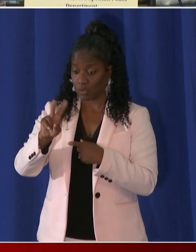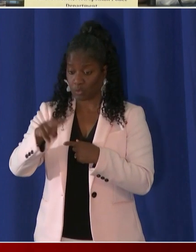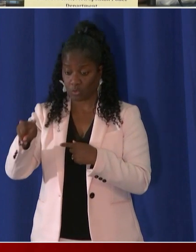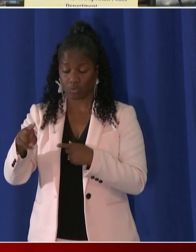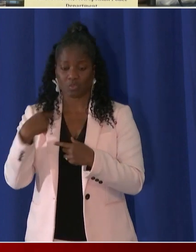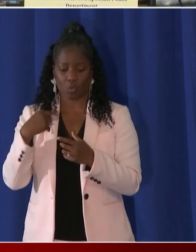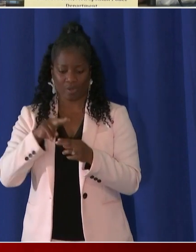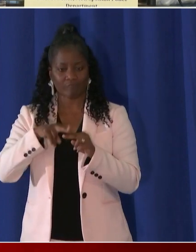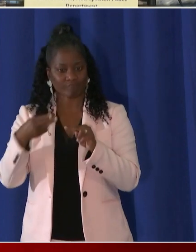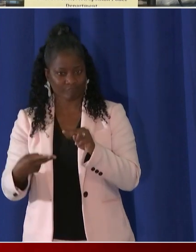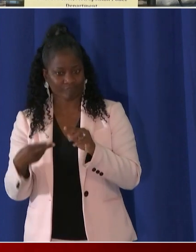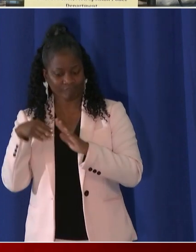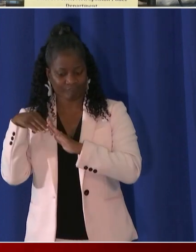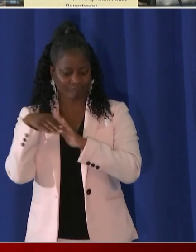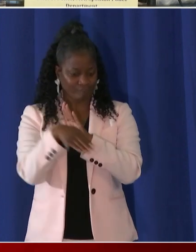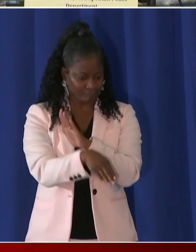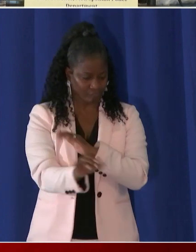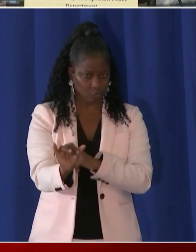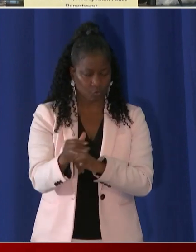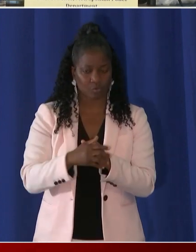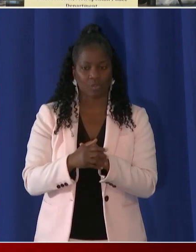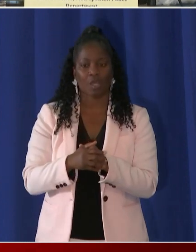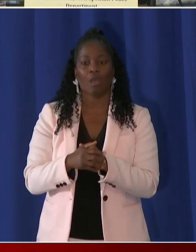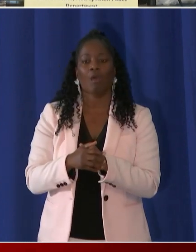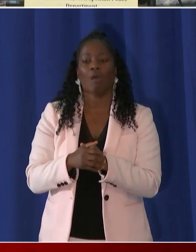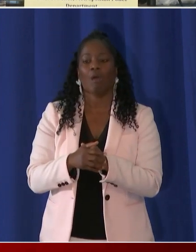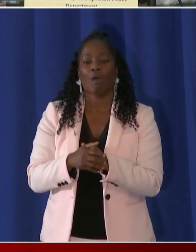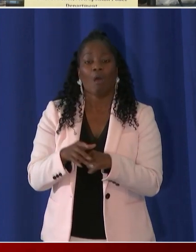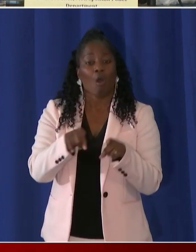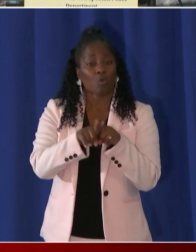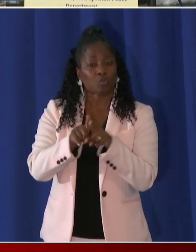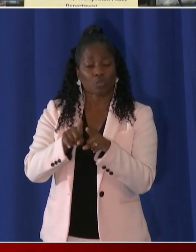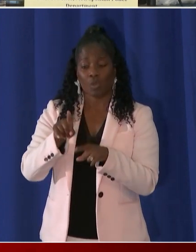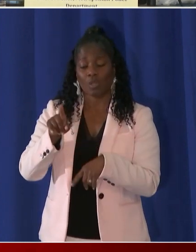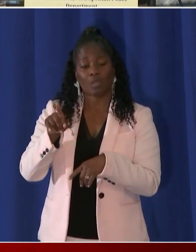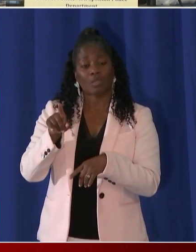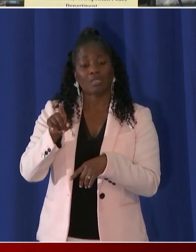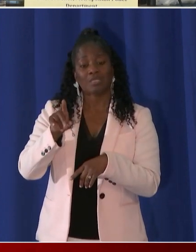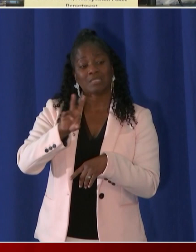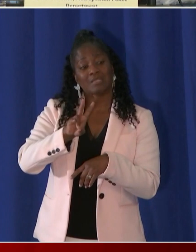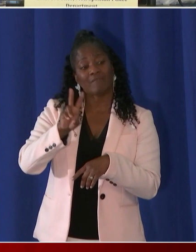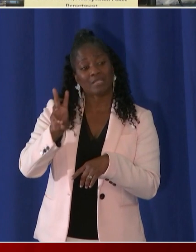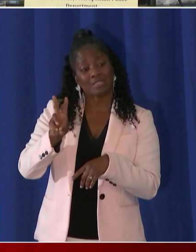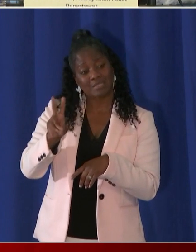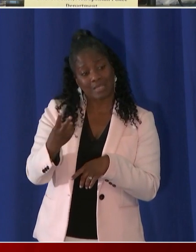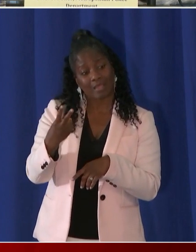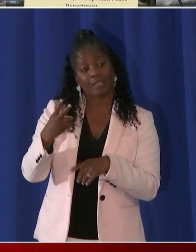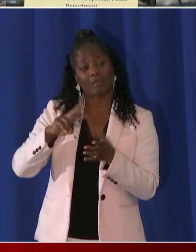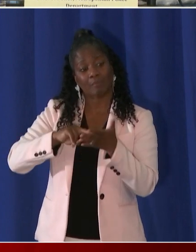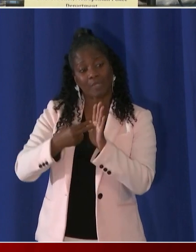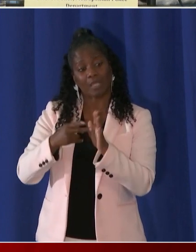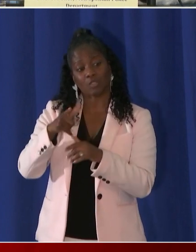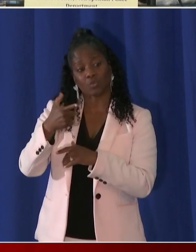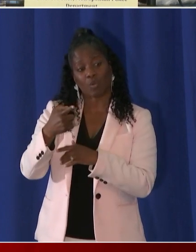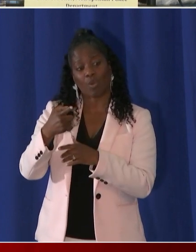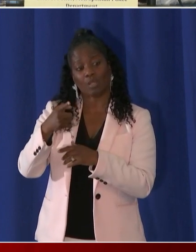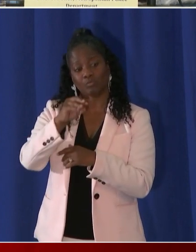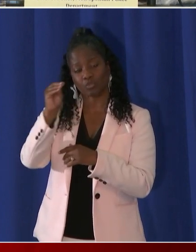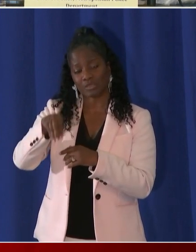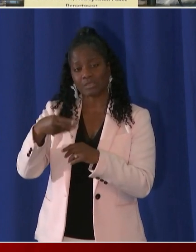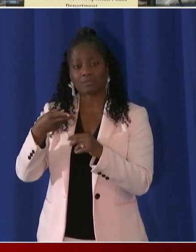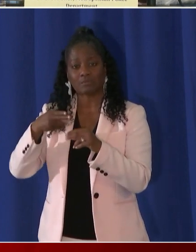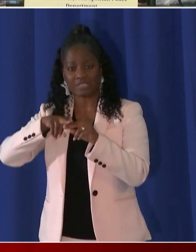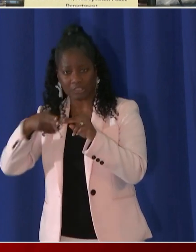those areas. 6D Sector 3 has had a 26% decrease. 7D Sector 3 has had a 21% decrease.